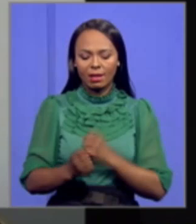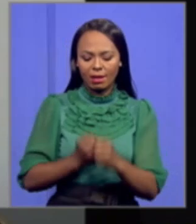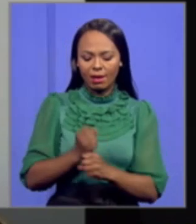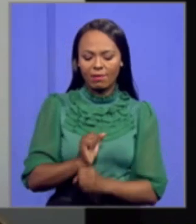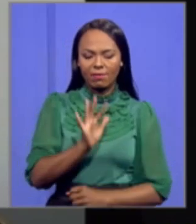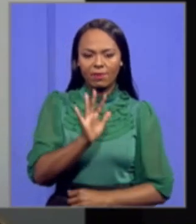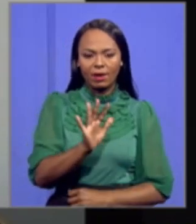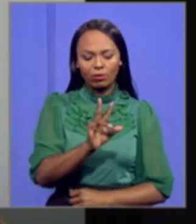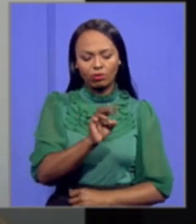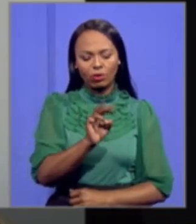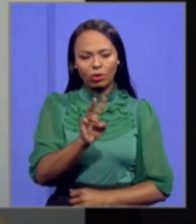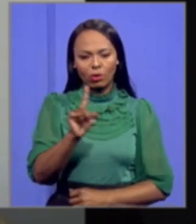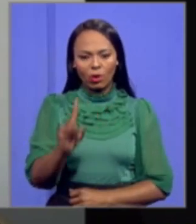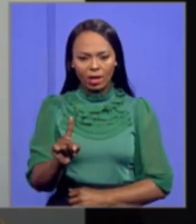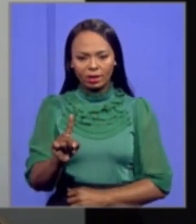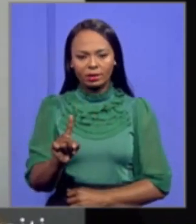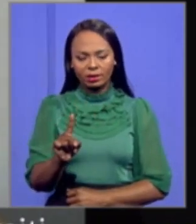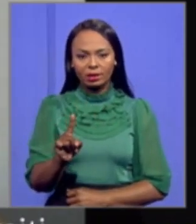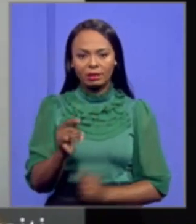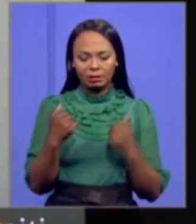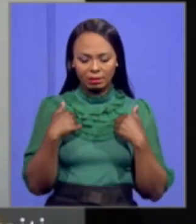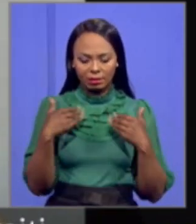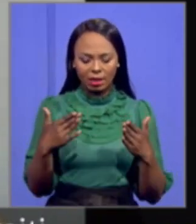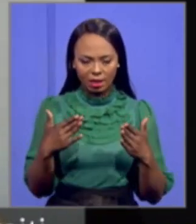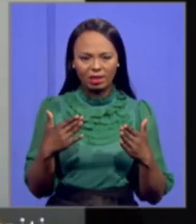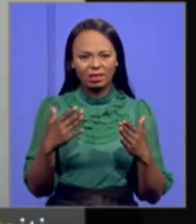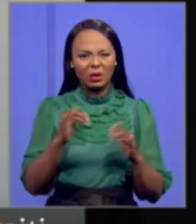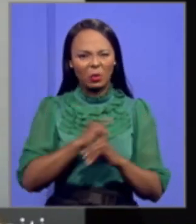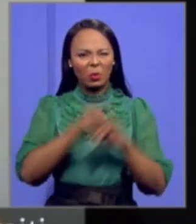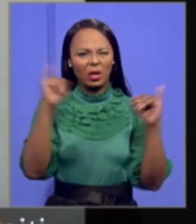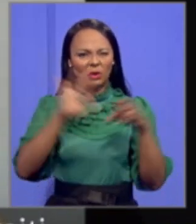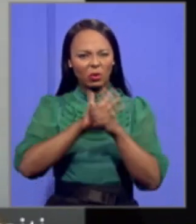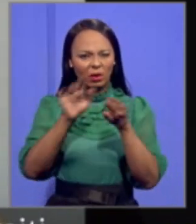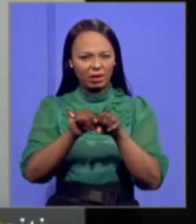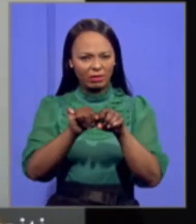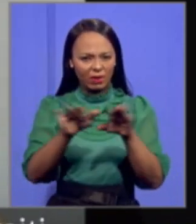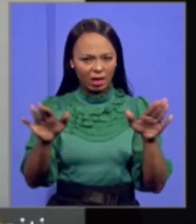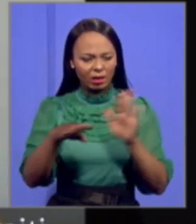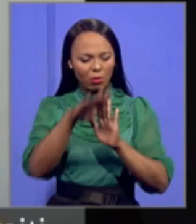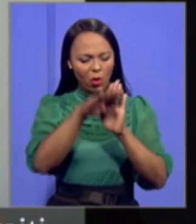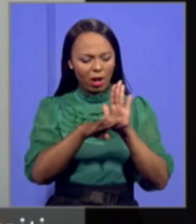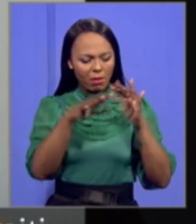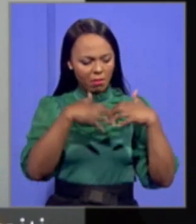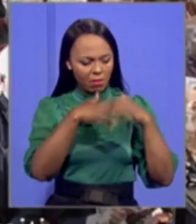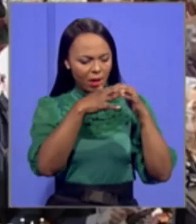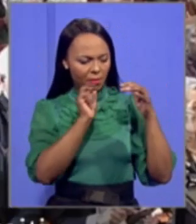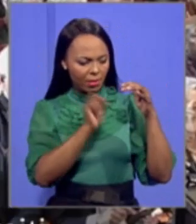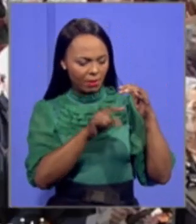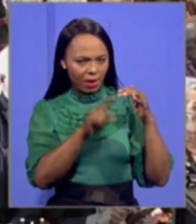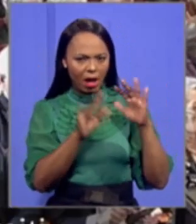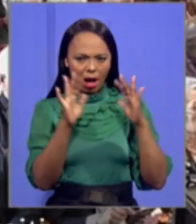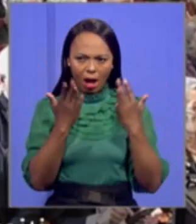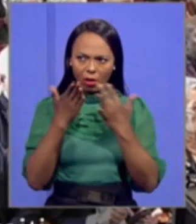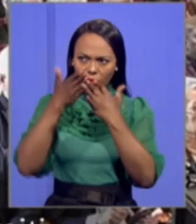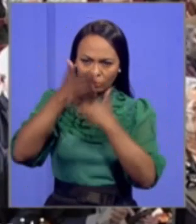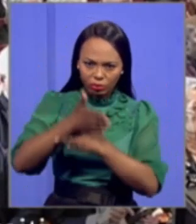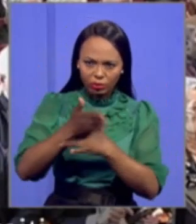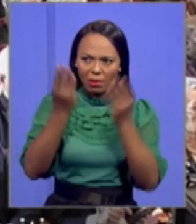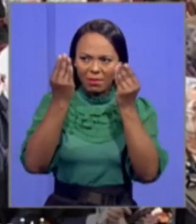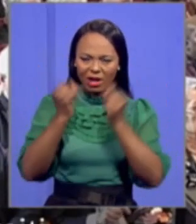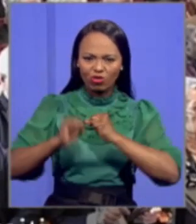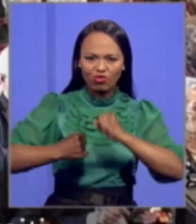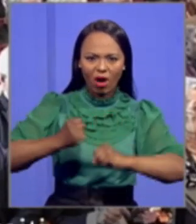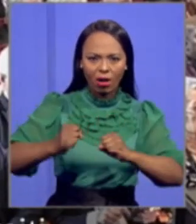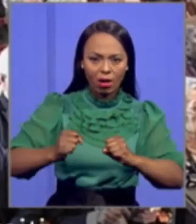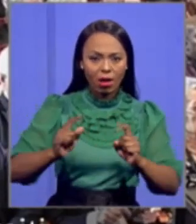2020 when we first tabled the proposals during the height of COVID-19, the lockdown, when workers were struggling to access the money. Le ha o le jwalo ha o so